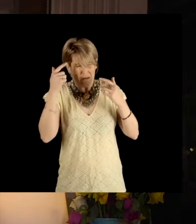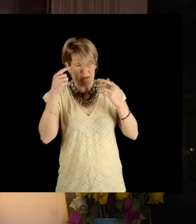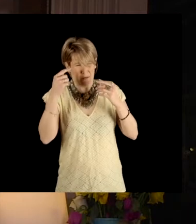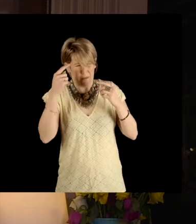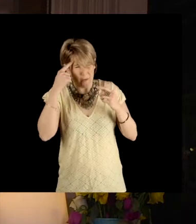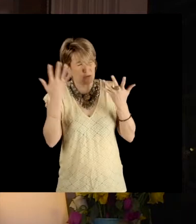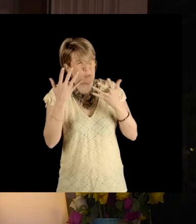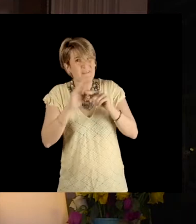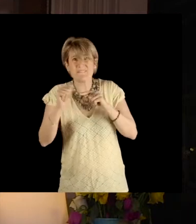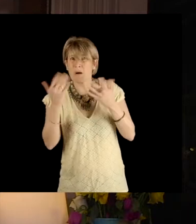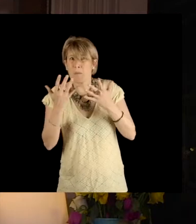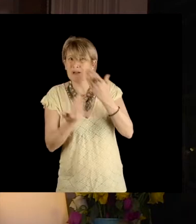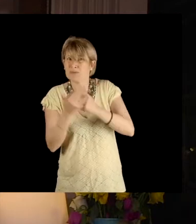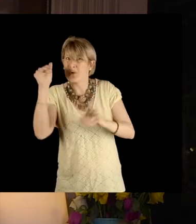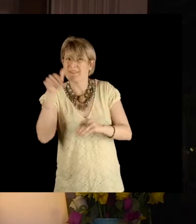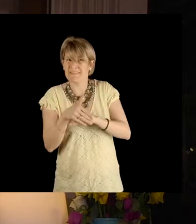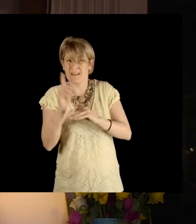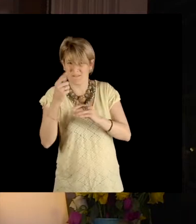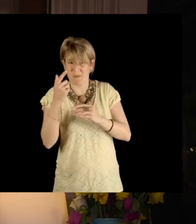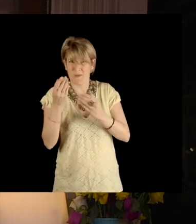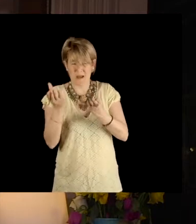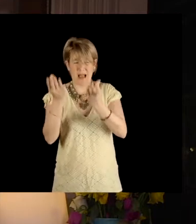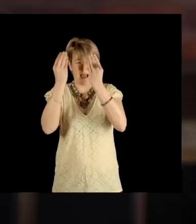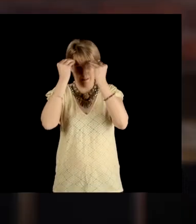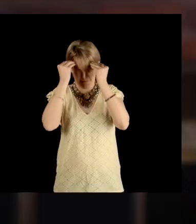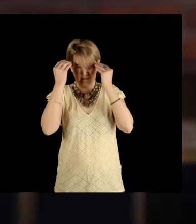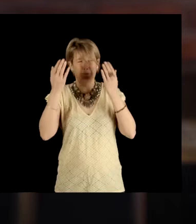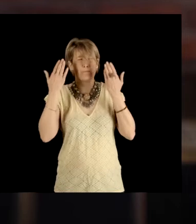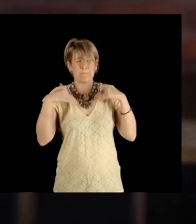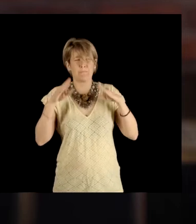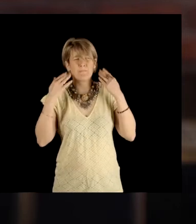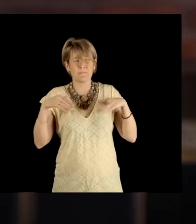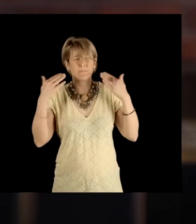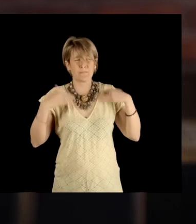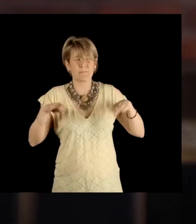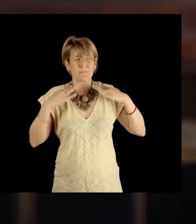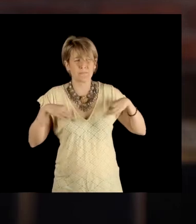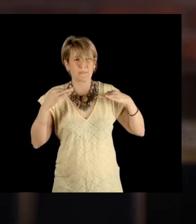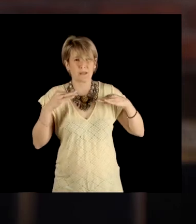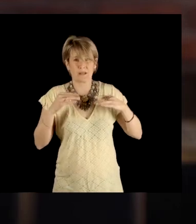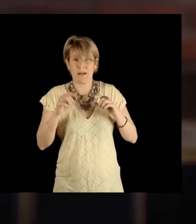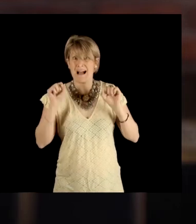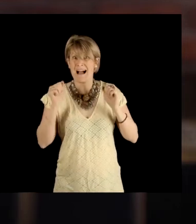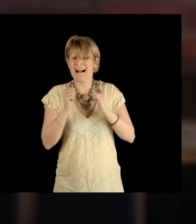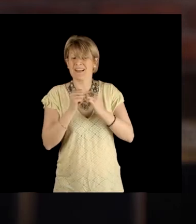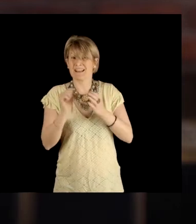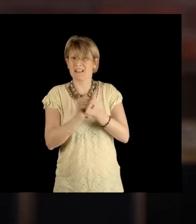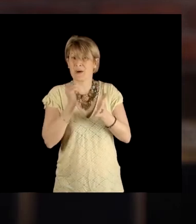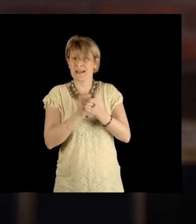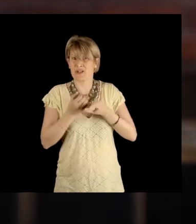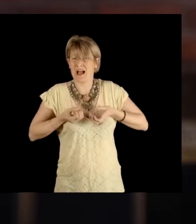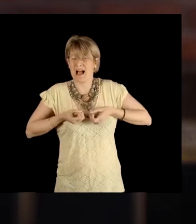uninspired, creates a jungle, a chaotic life. This process of cleaning helps